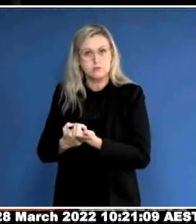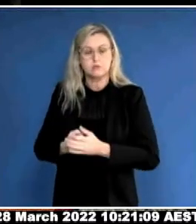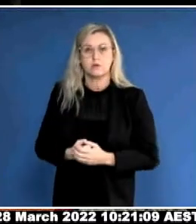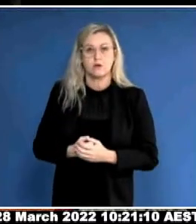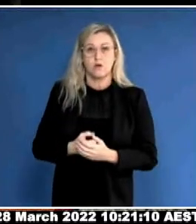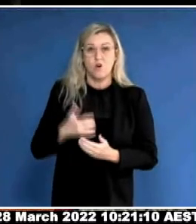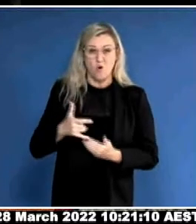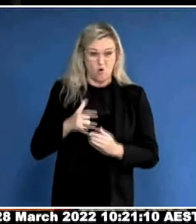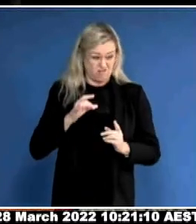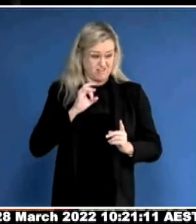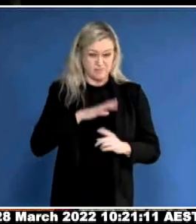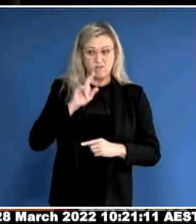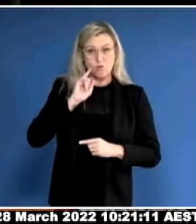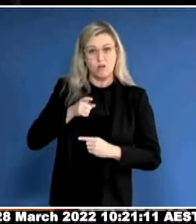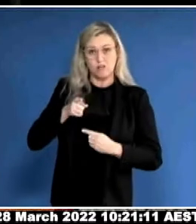they challenge this control.